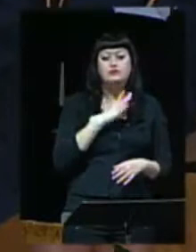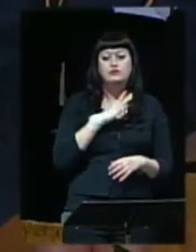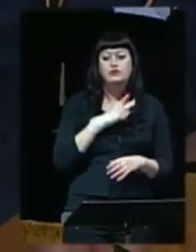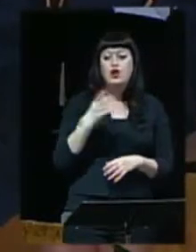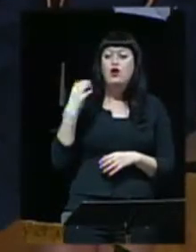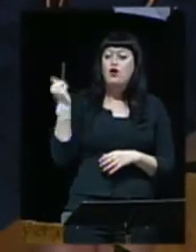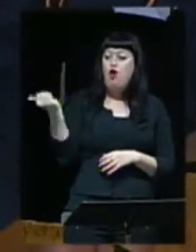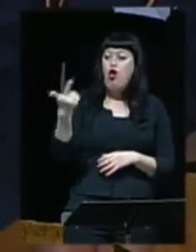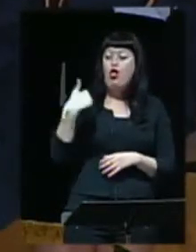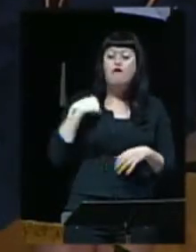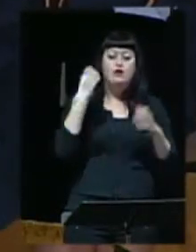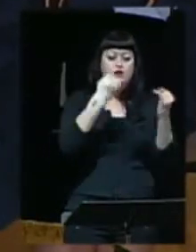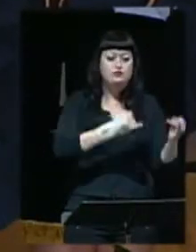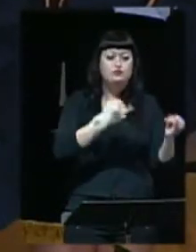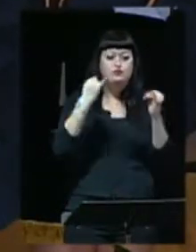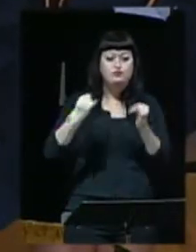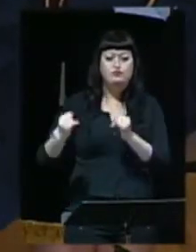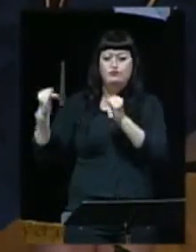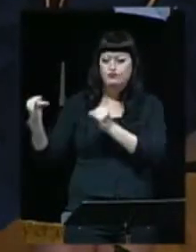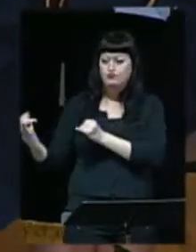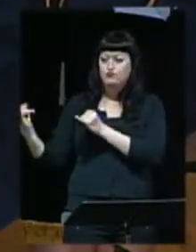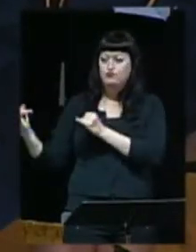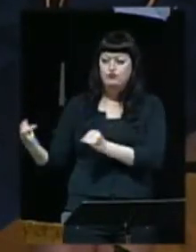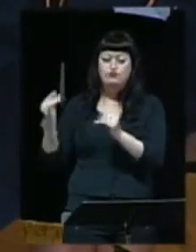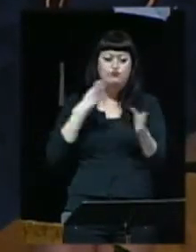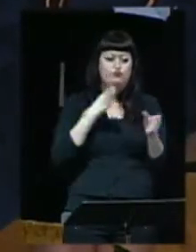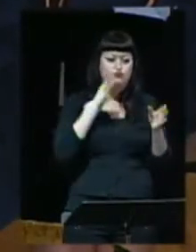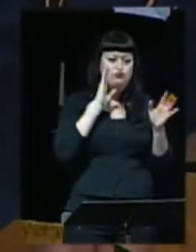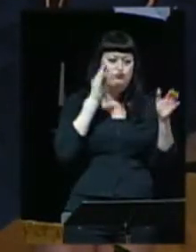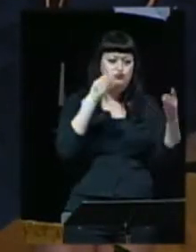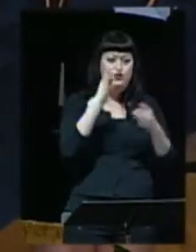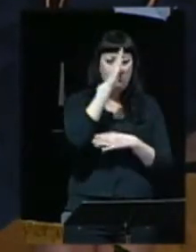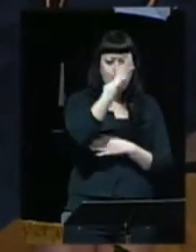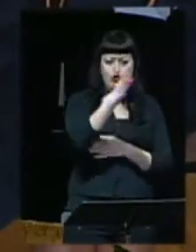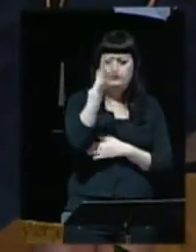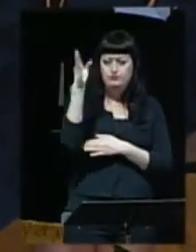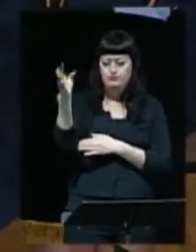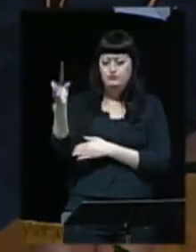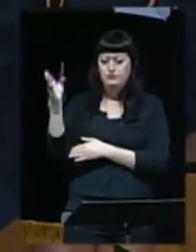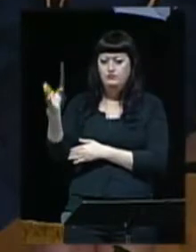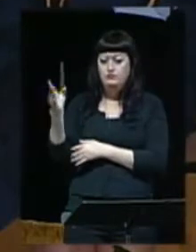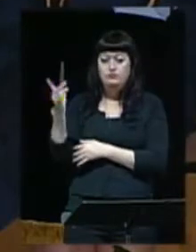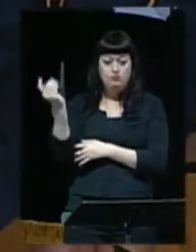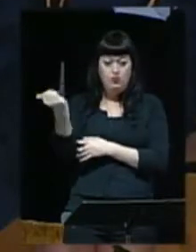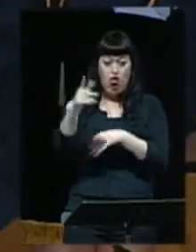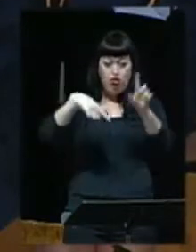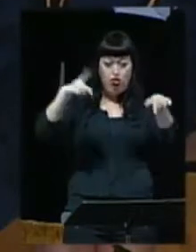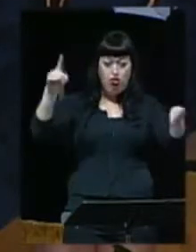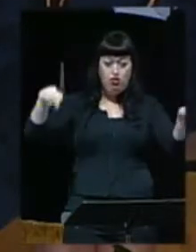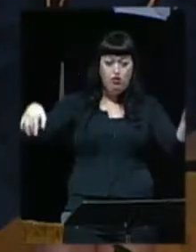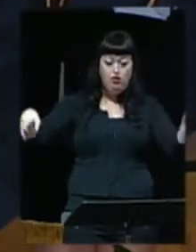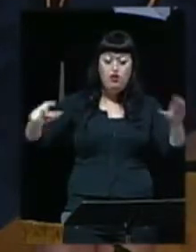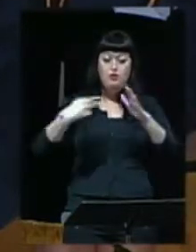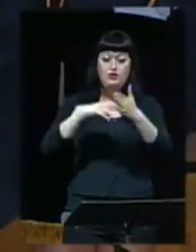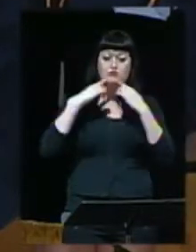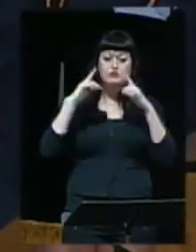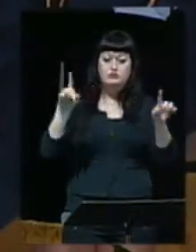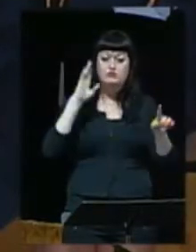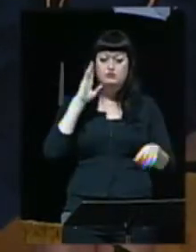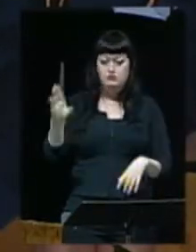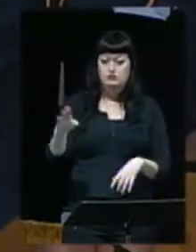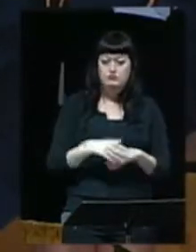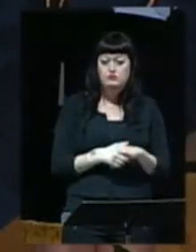us will travel on our own path. Our individual successes benefit society as a whole, because when we succeed, we are in